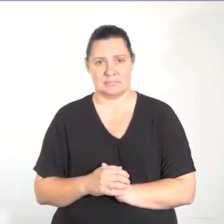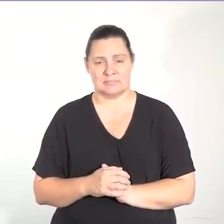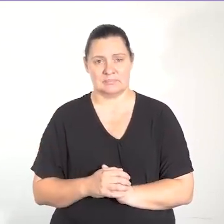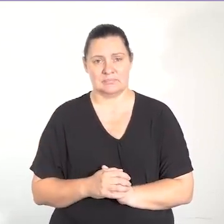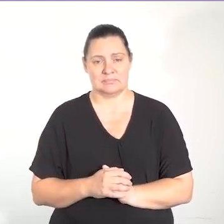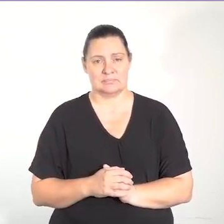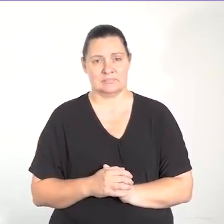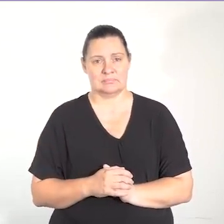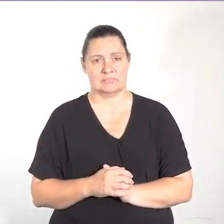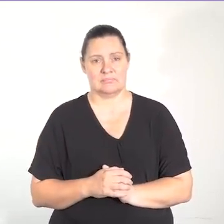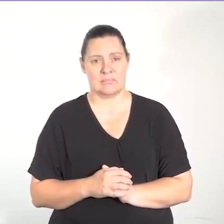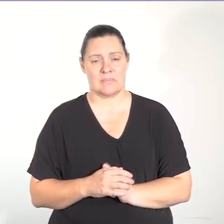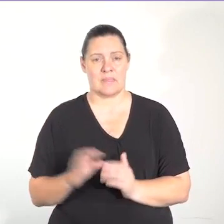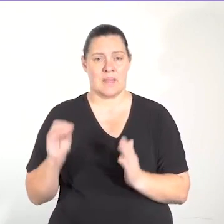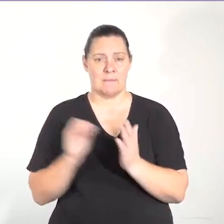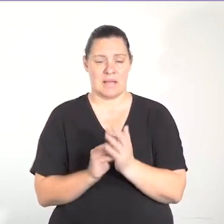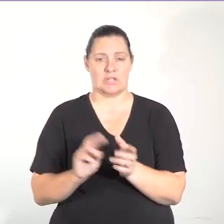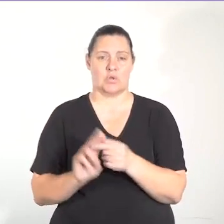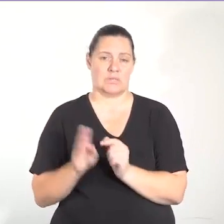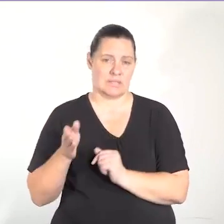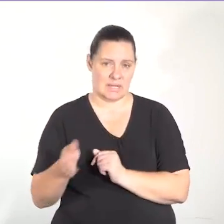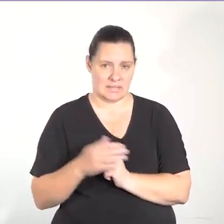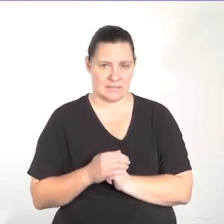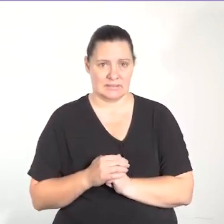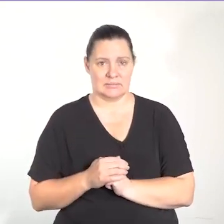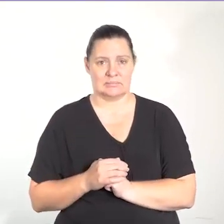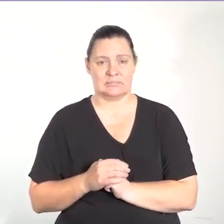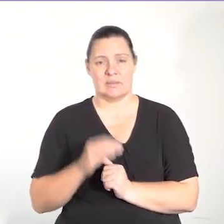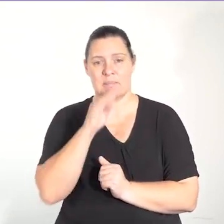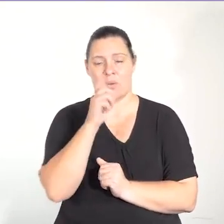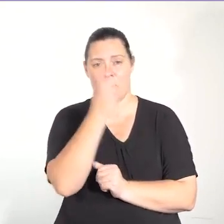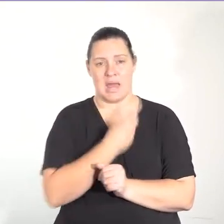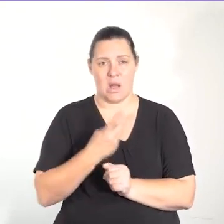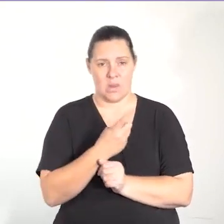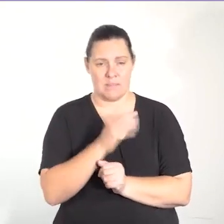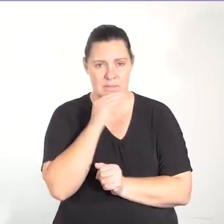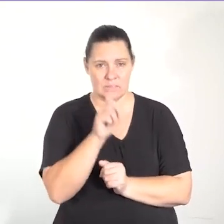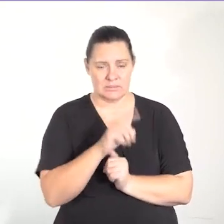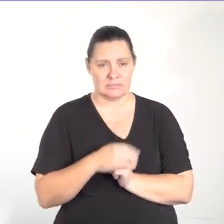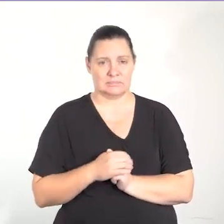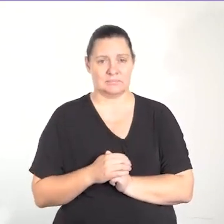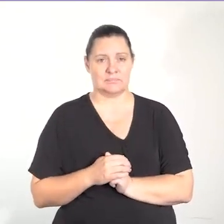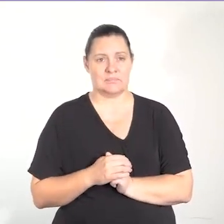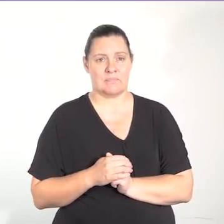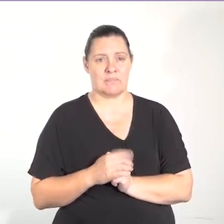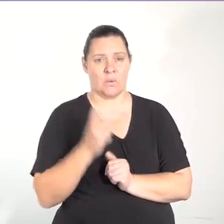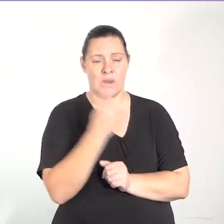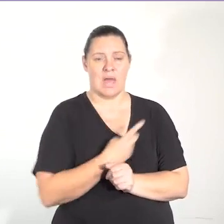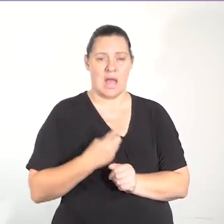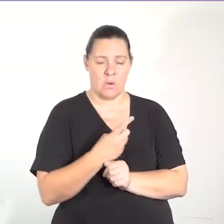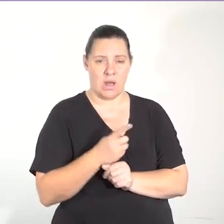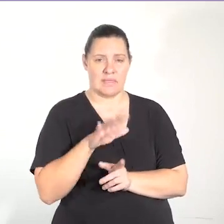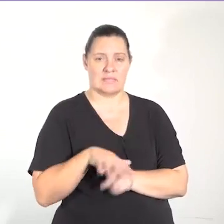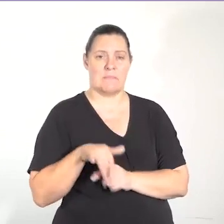kilometers. Always remember to place your units. So what does that mean for 1 hour? So in